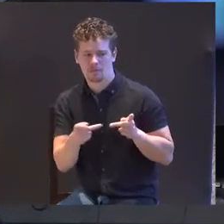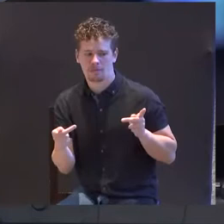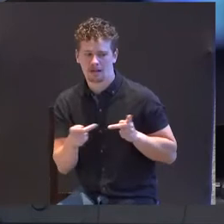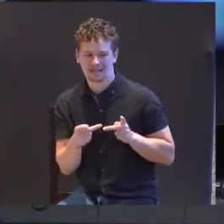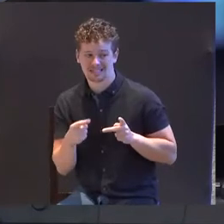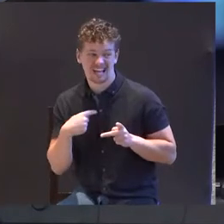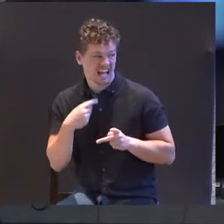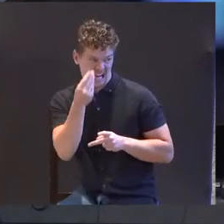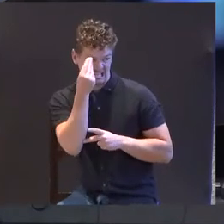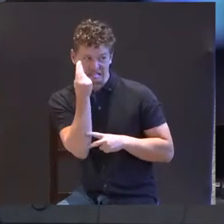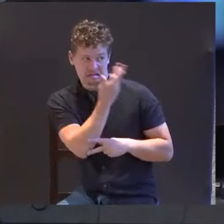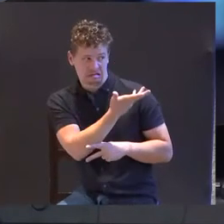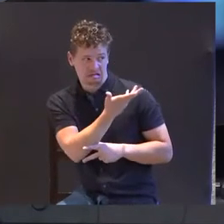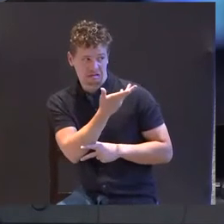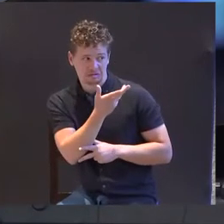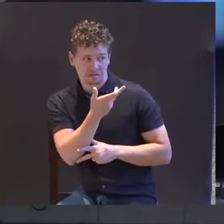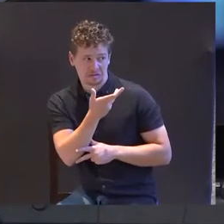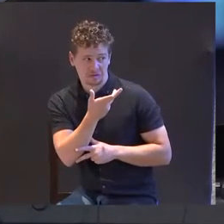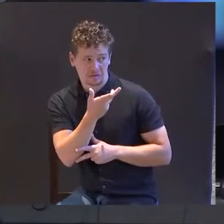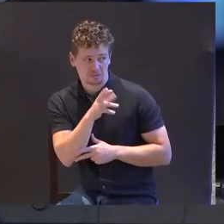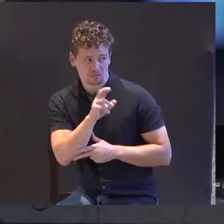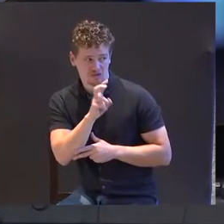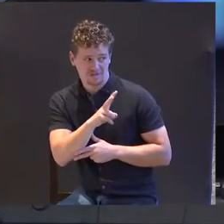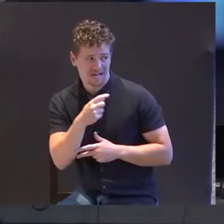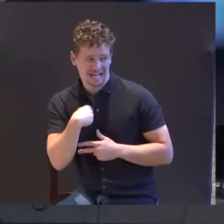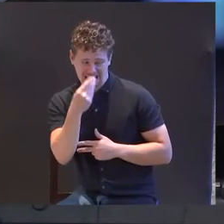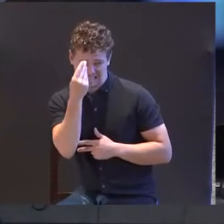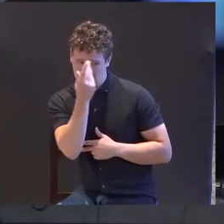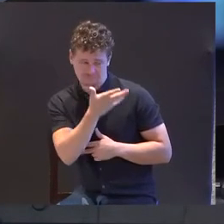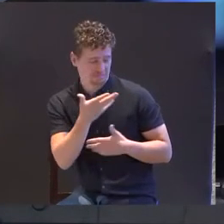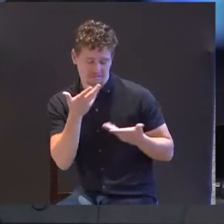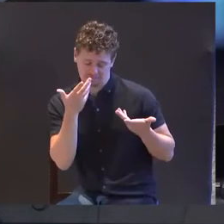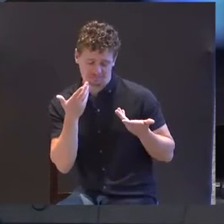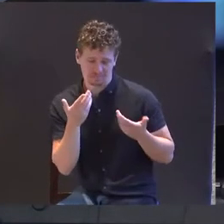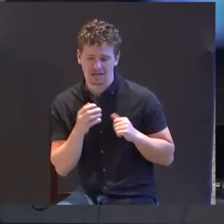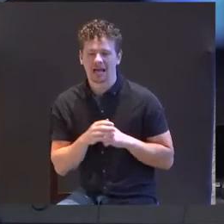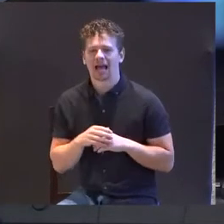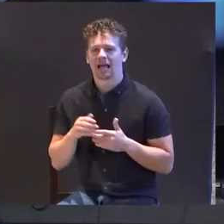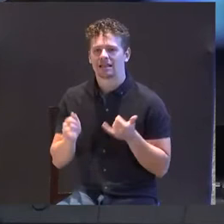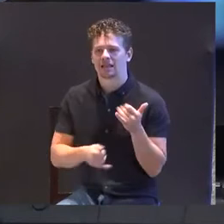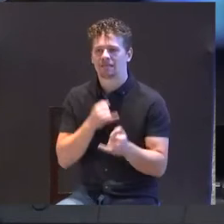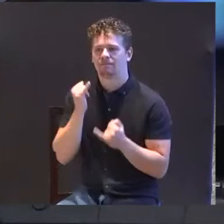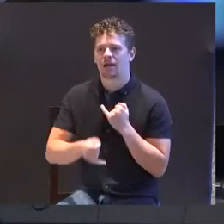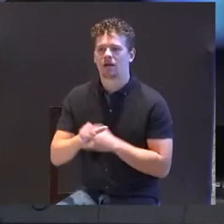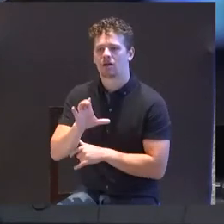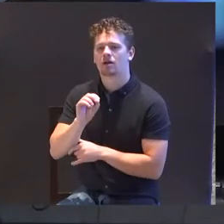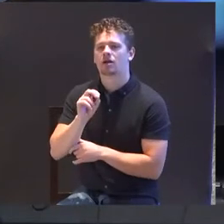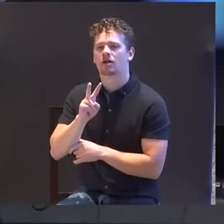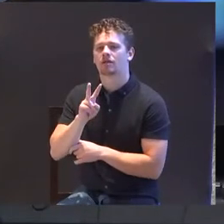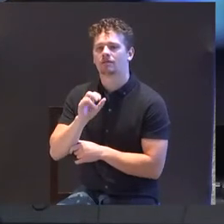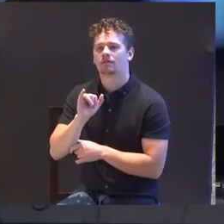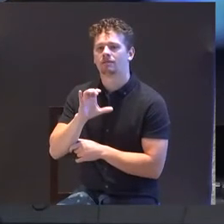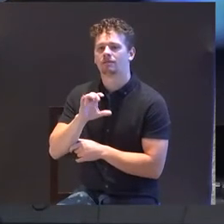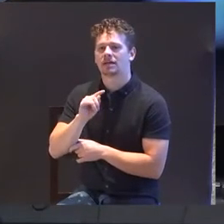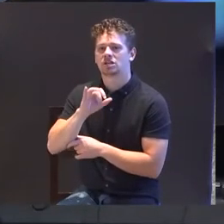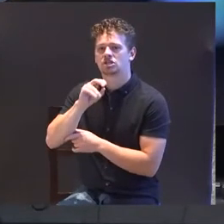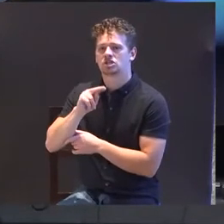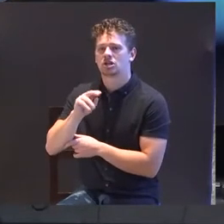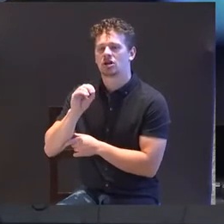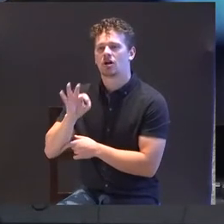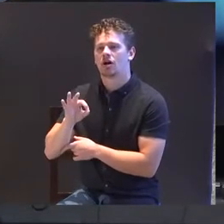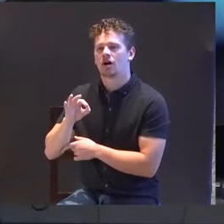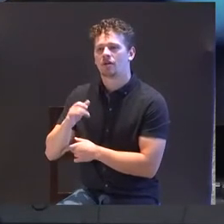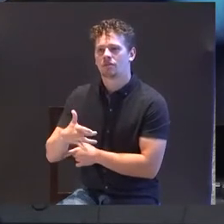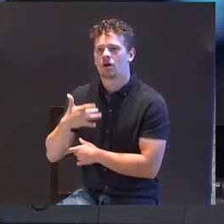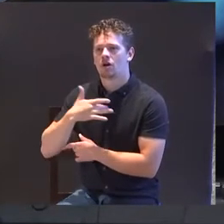service. The song After the Lesson, Conviction of the Heart. Ooh. Kenny Loggins. Yeah. Sang backups for Kenny